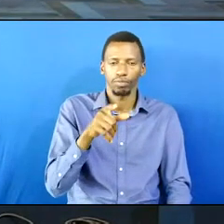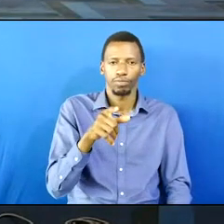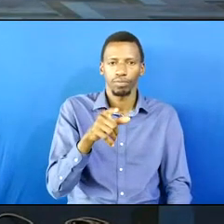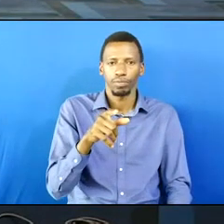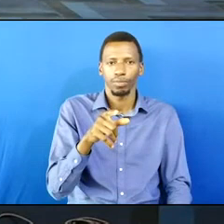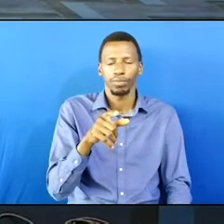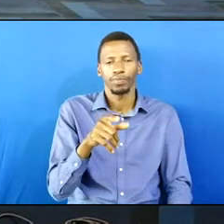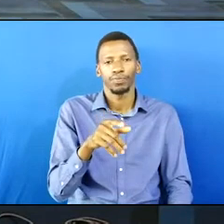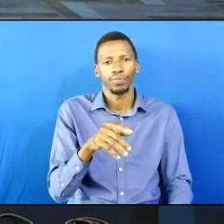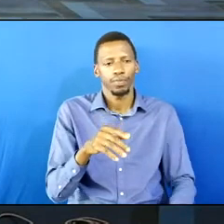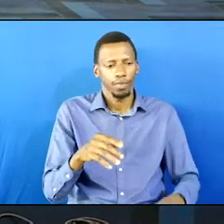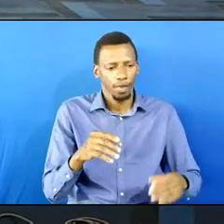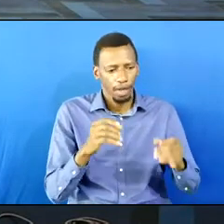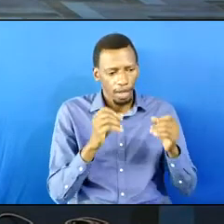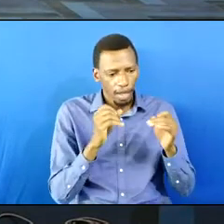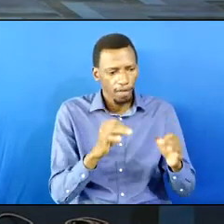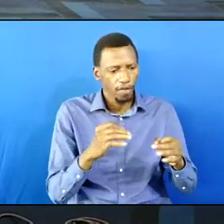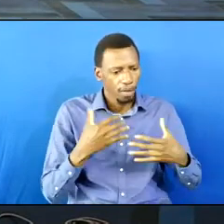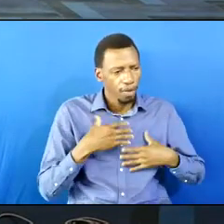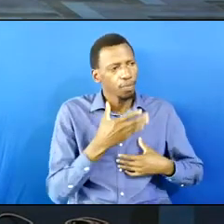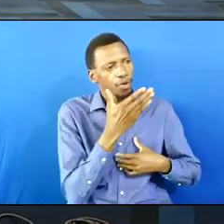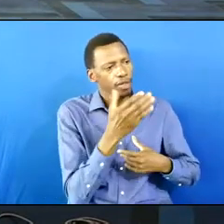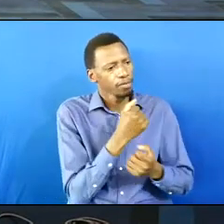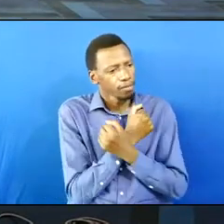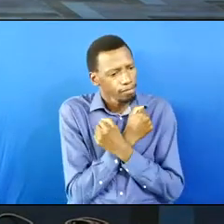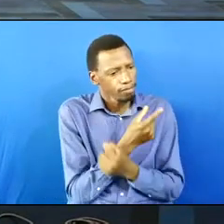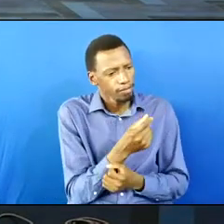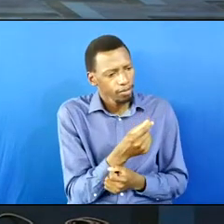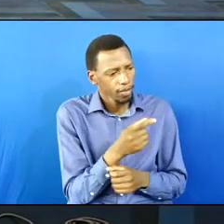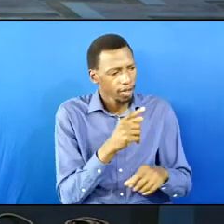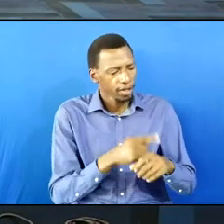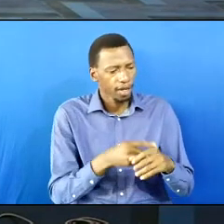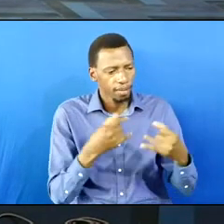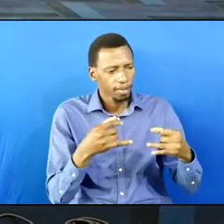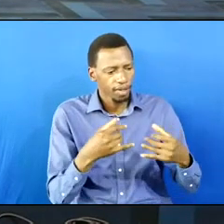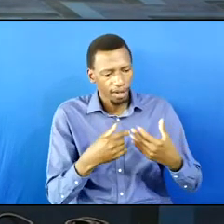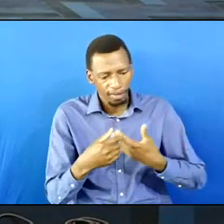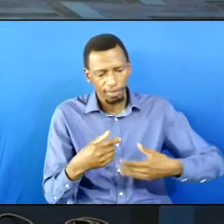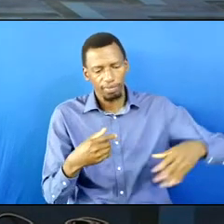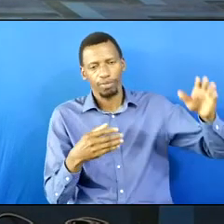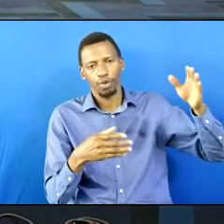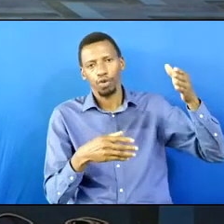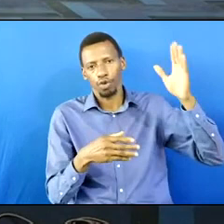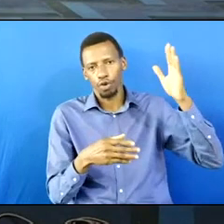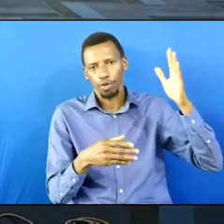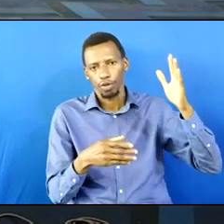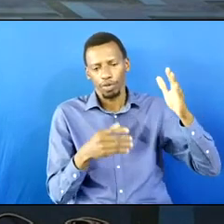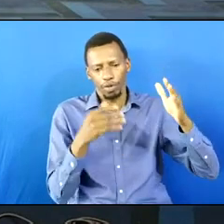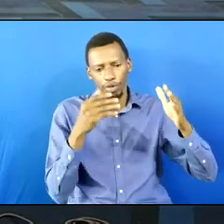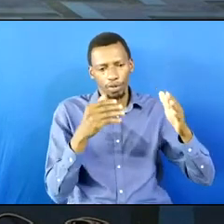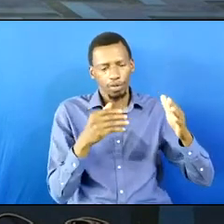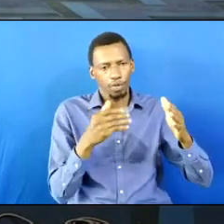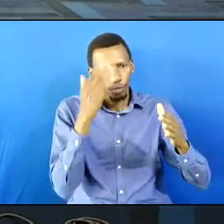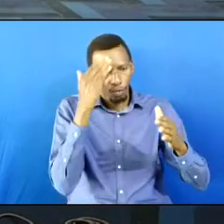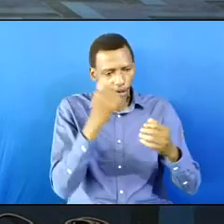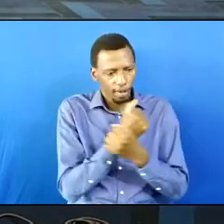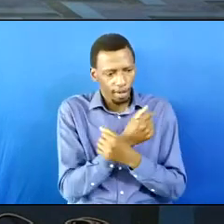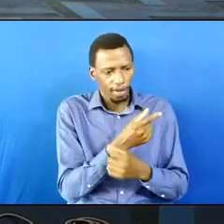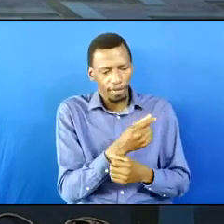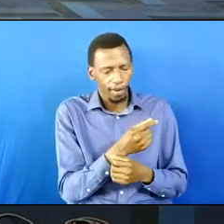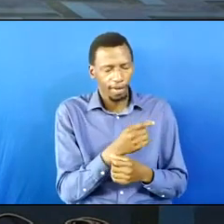In the kind of people who love money, when they try to betray the Savior because of the love of money, let not be